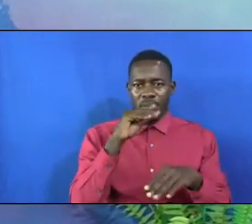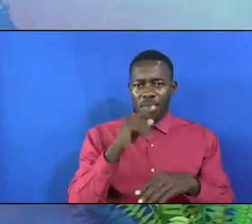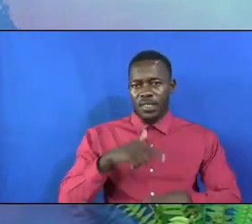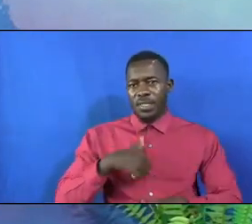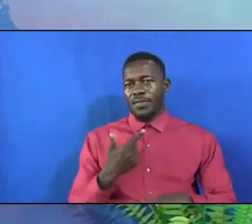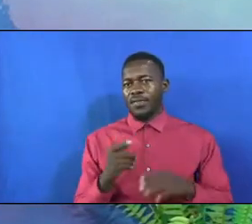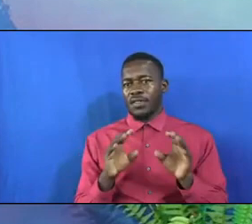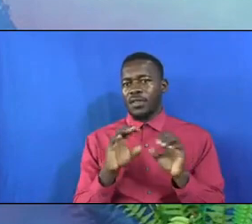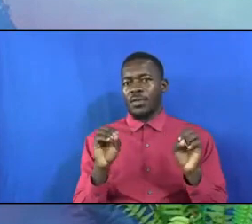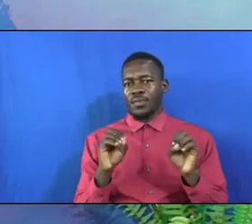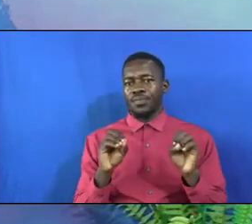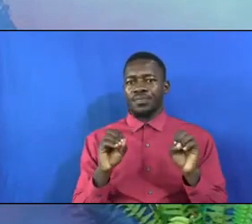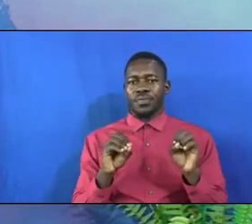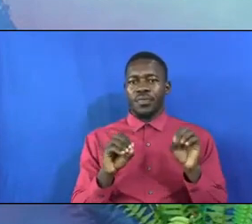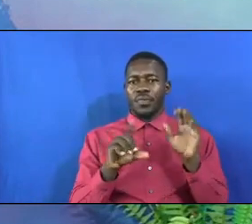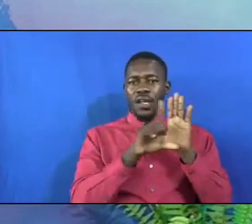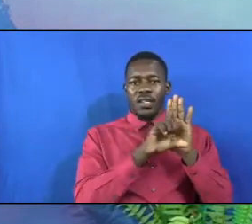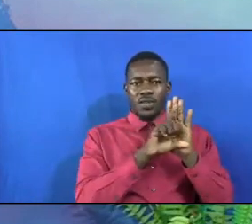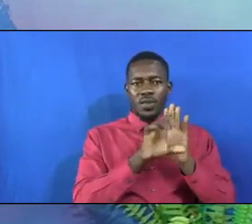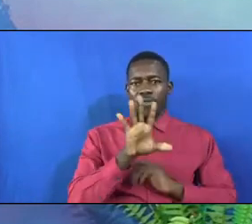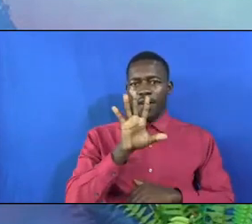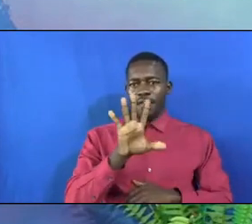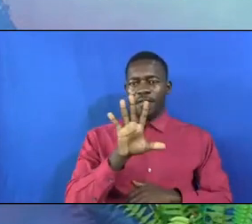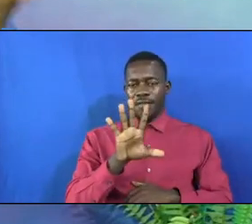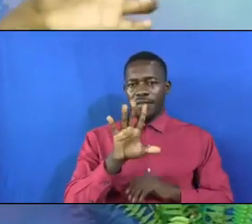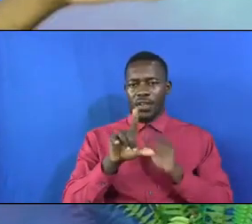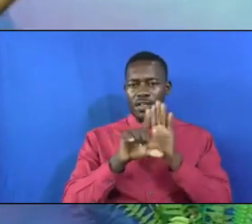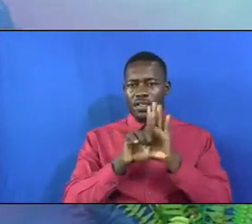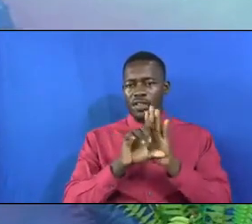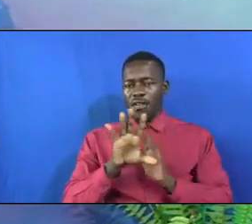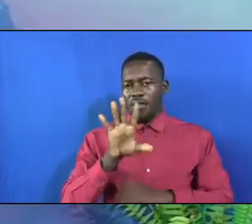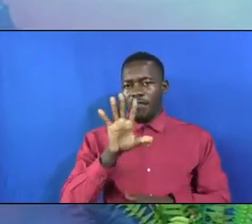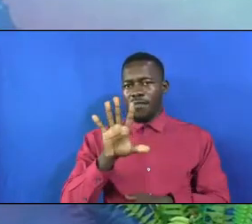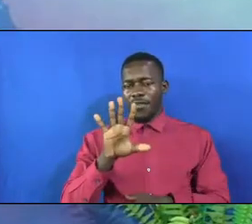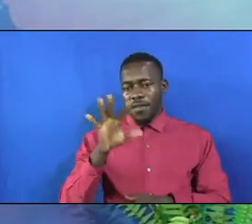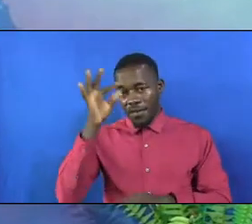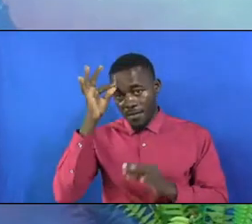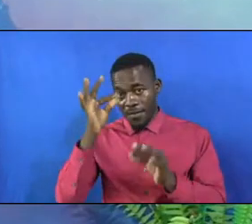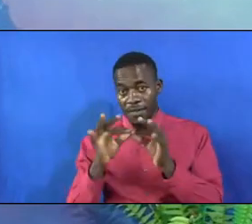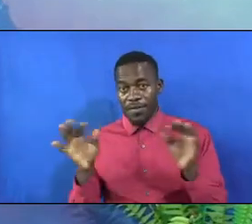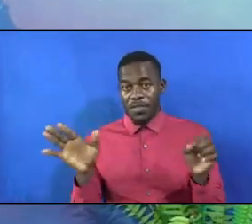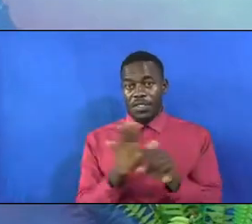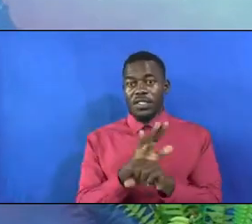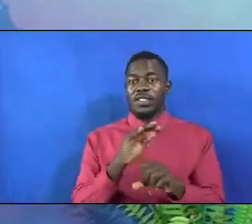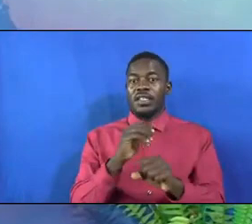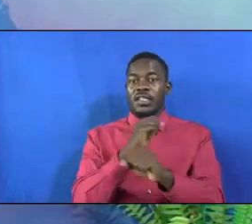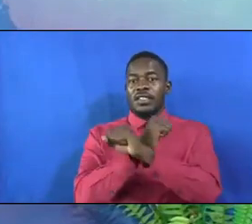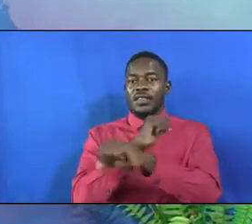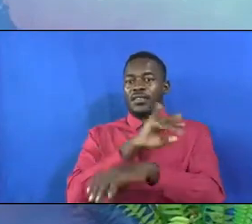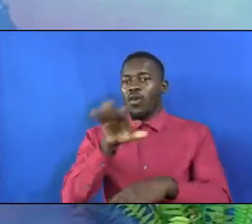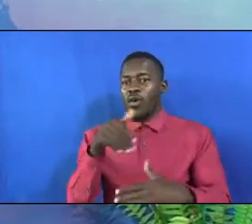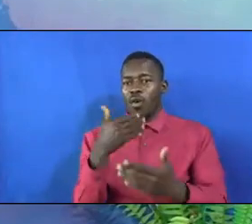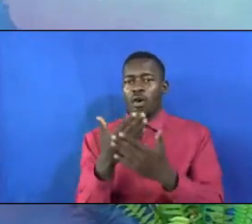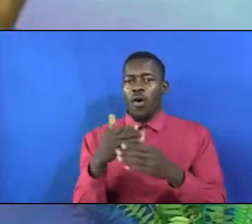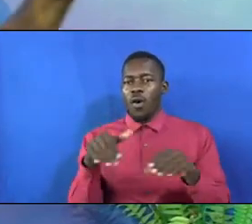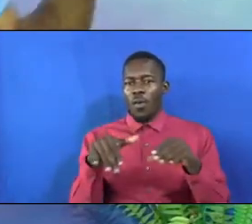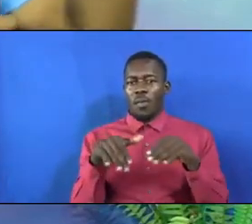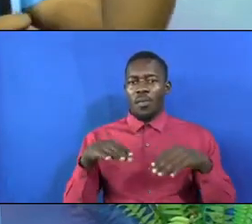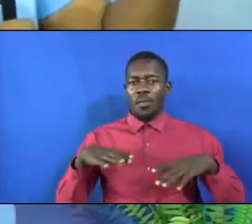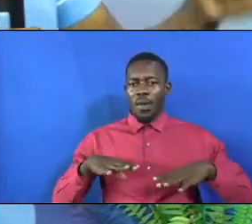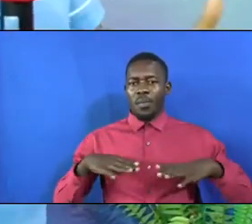Lesson number 5. Their faithfulness saved the entire race of the Hebrew. You can